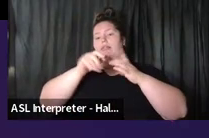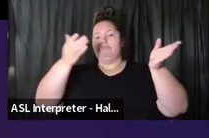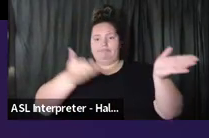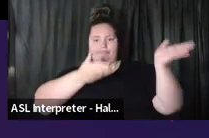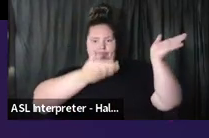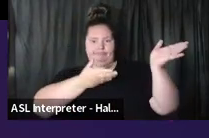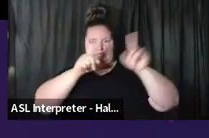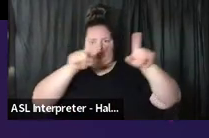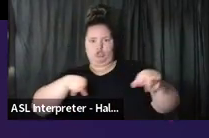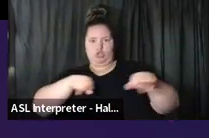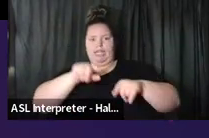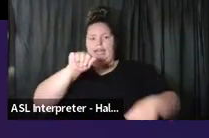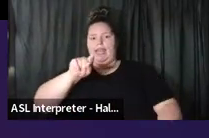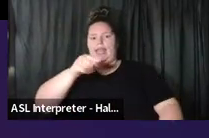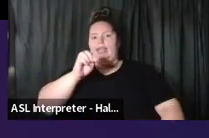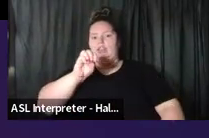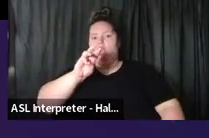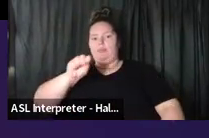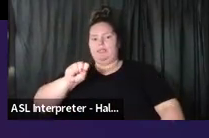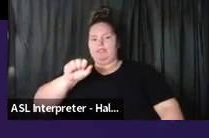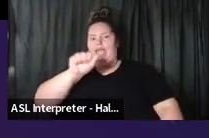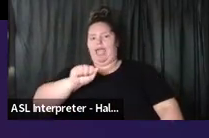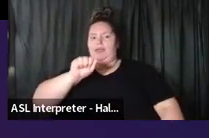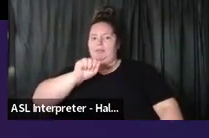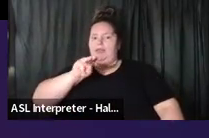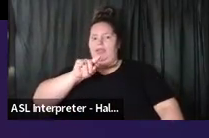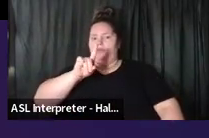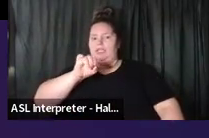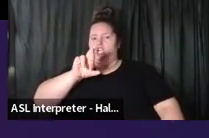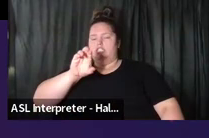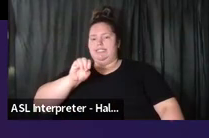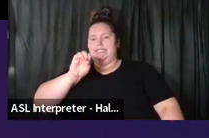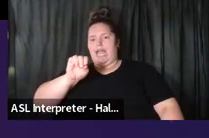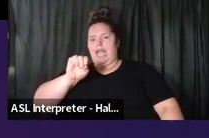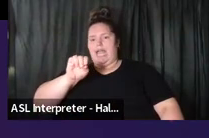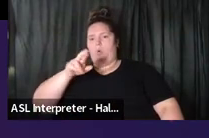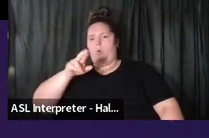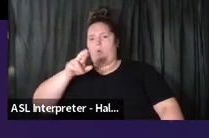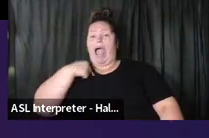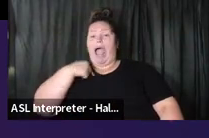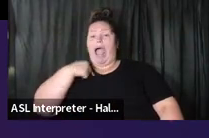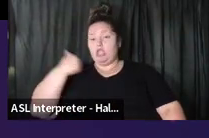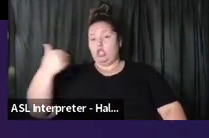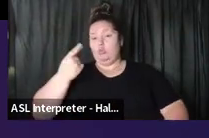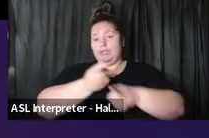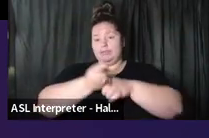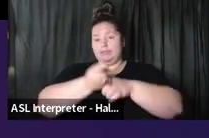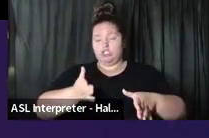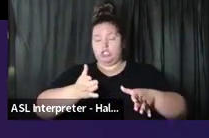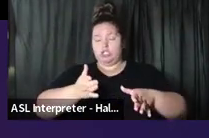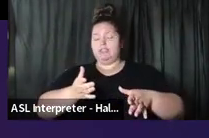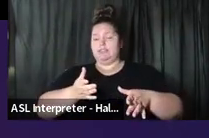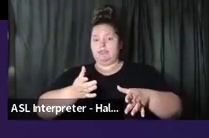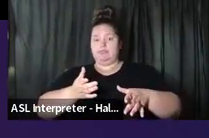athomas@mymdrc.org, and I'm the Youth Assistive Technology Specialist. So anything pertaining to youth could be directed to me. And